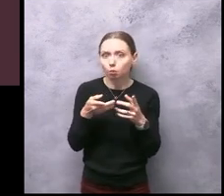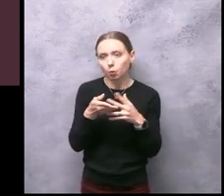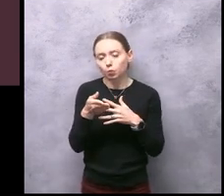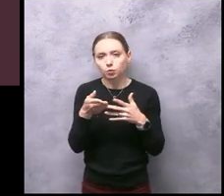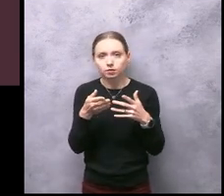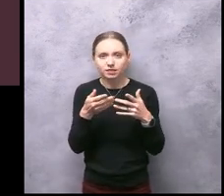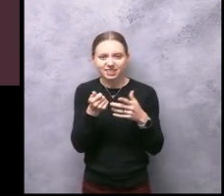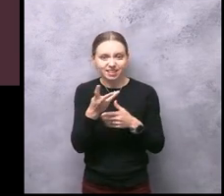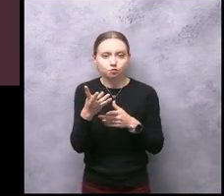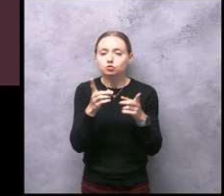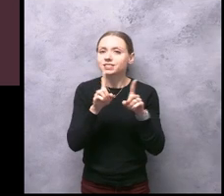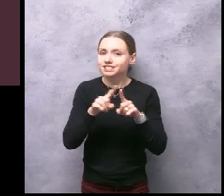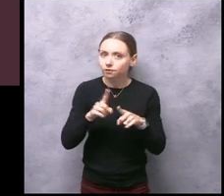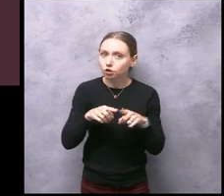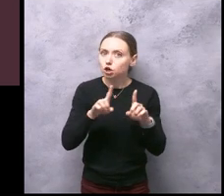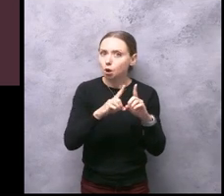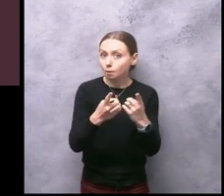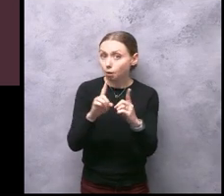departments, excuse me.